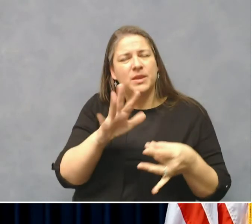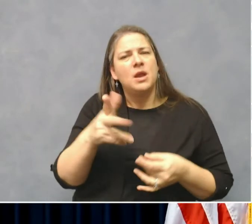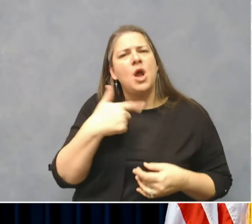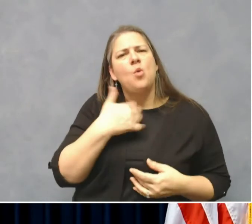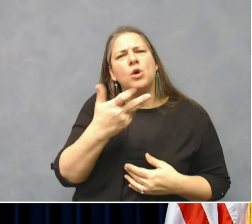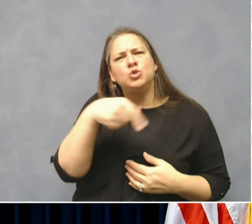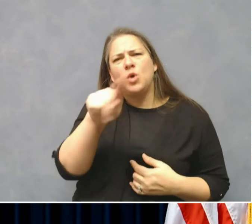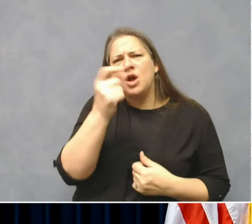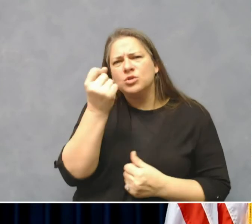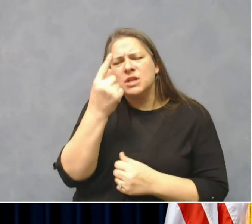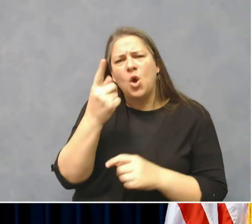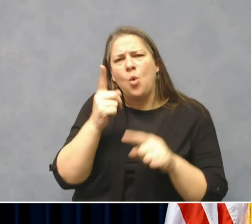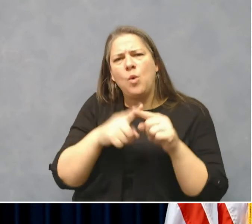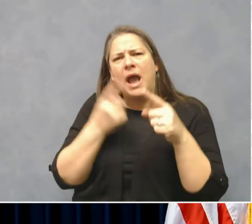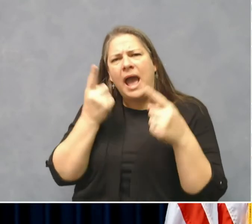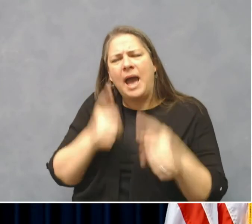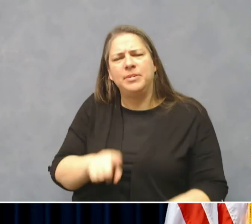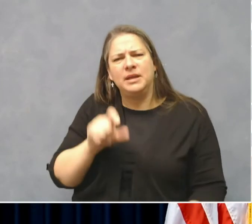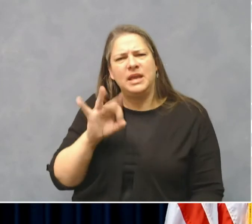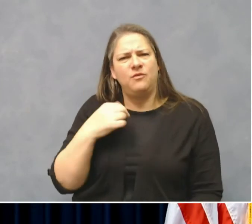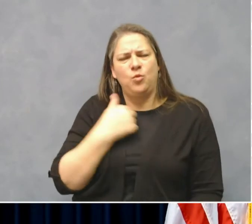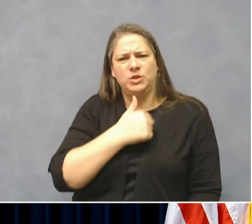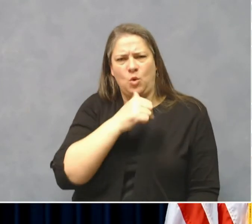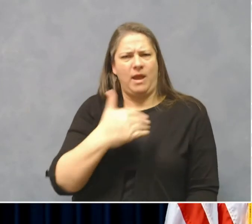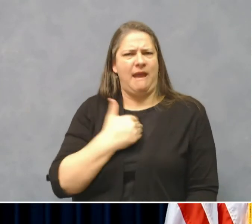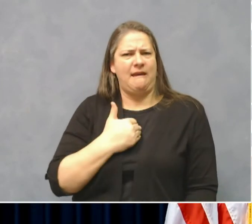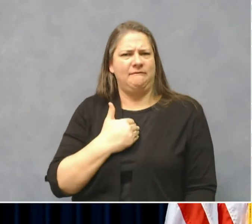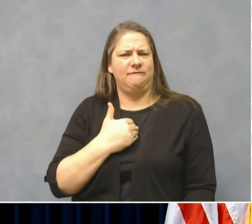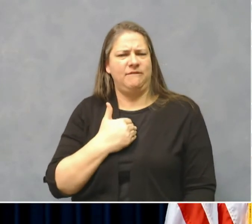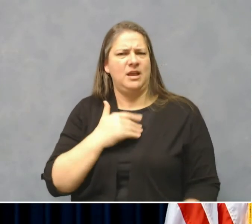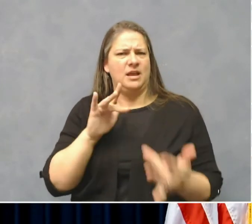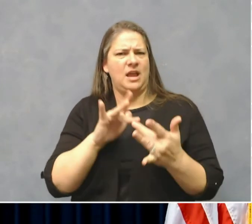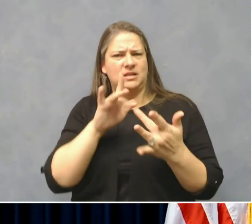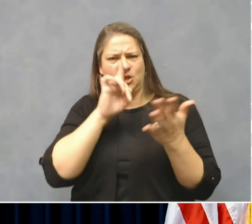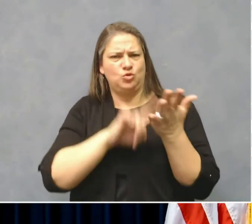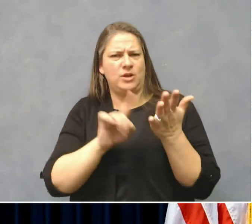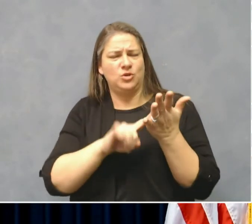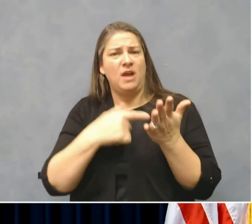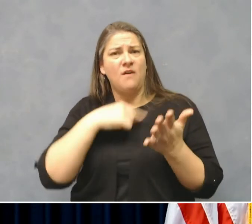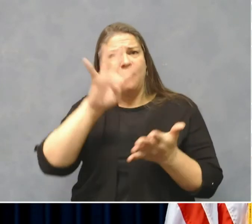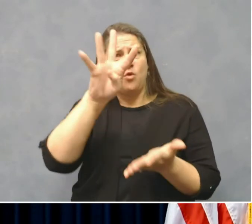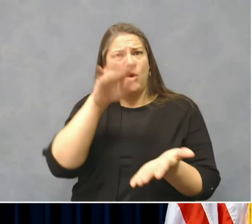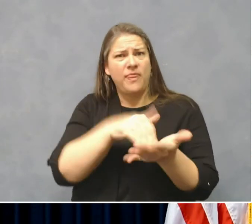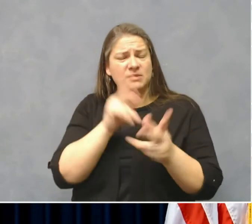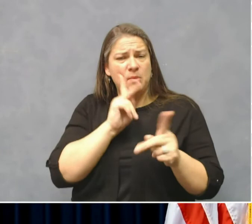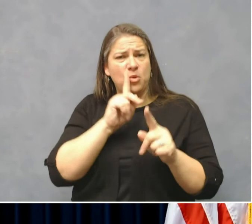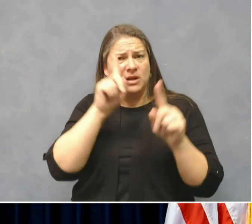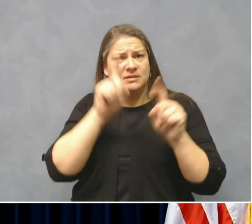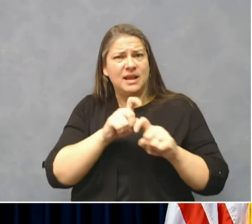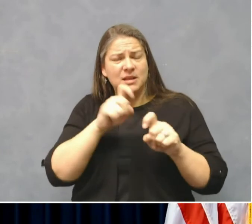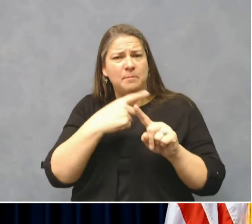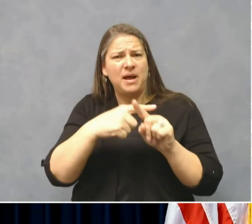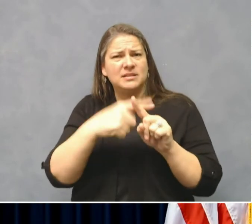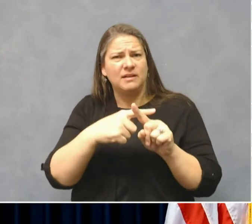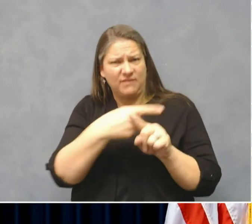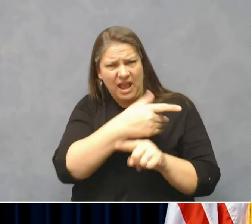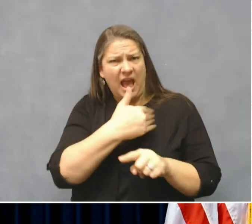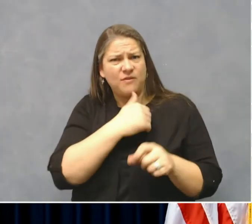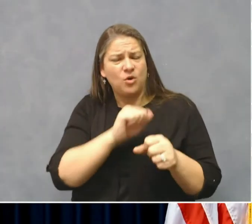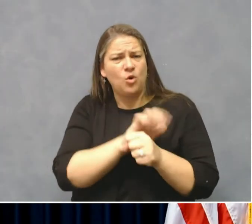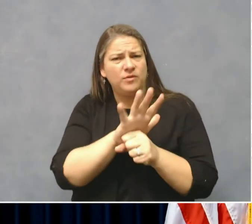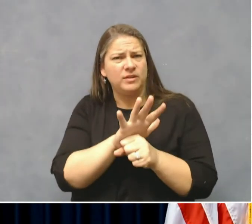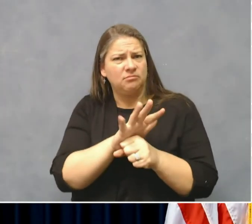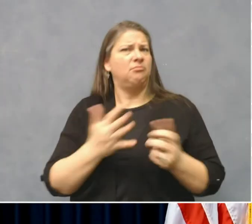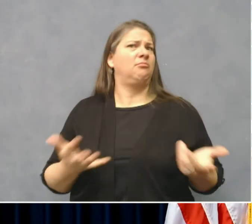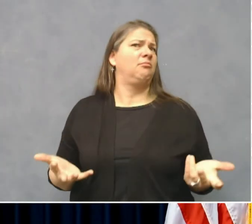If we don't have them. We had 4,000 people test positive yesterday. Could you imagine if all you